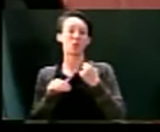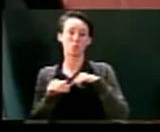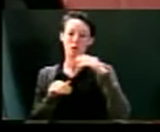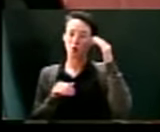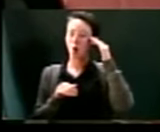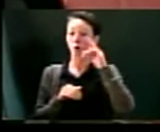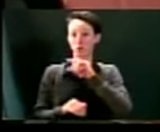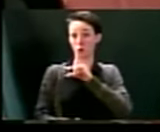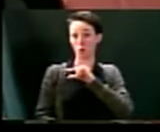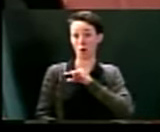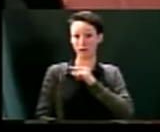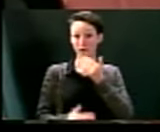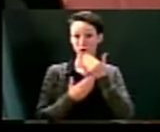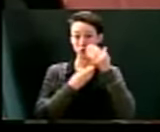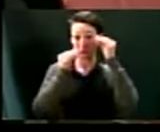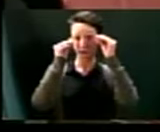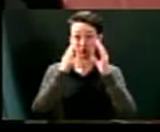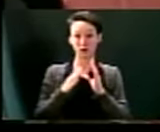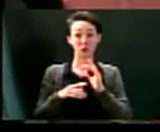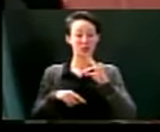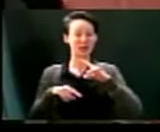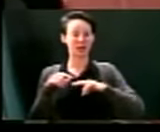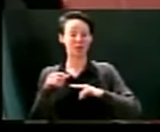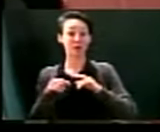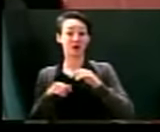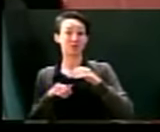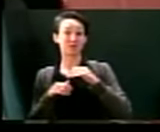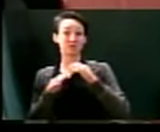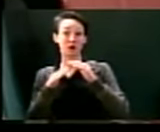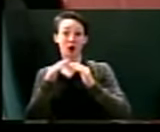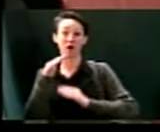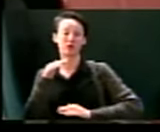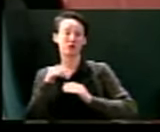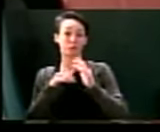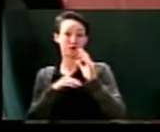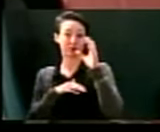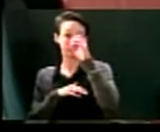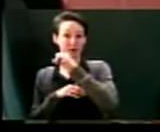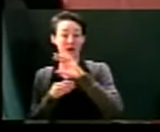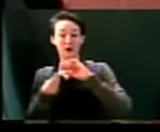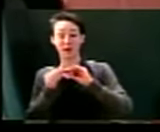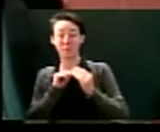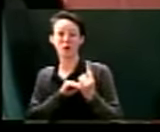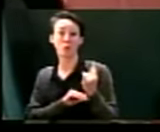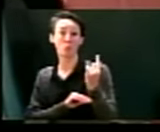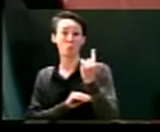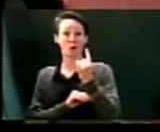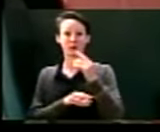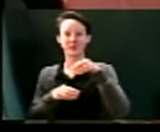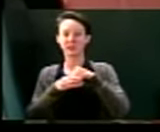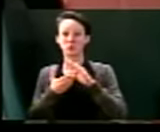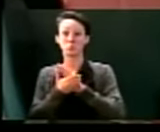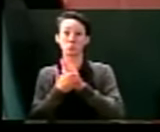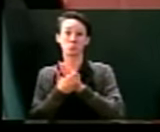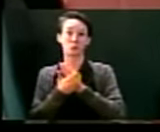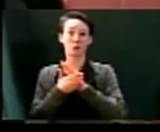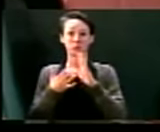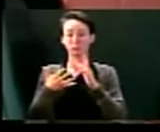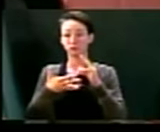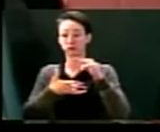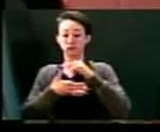good teacher cannot be underestimated, and it's the number one in-school factor for student success. And the